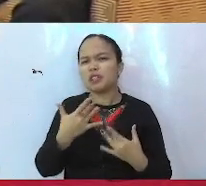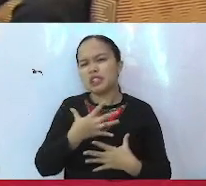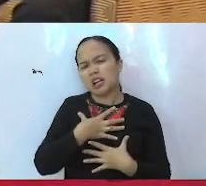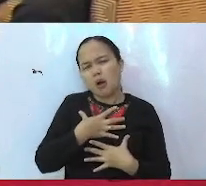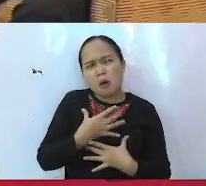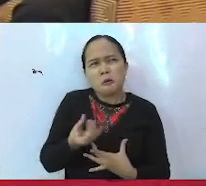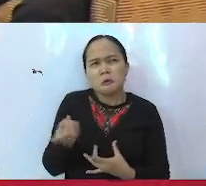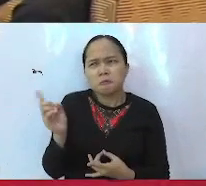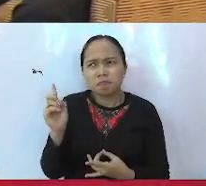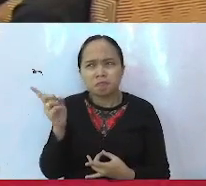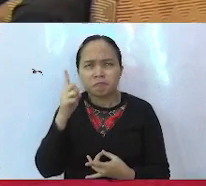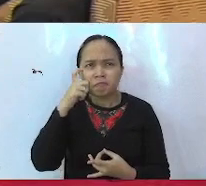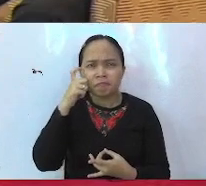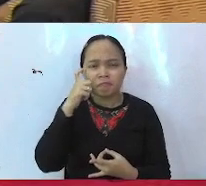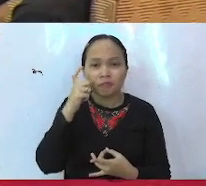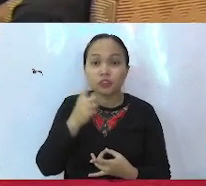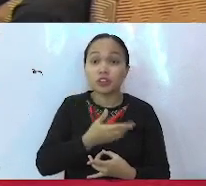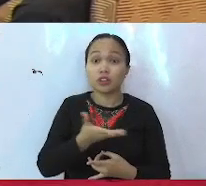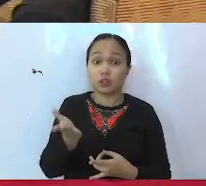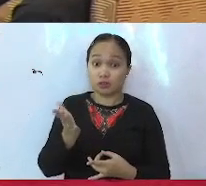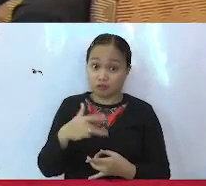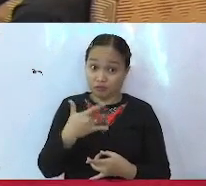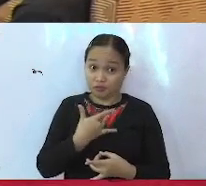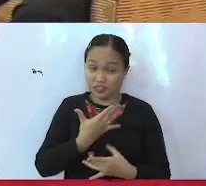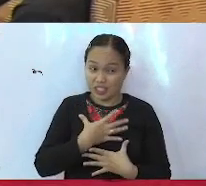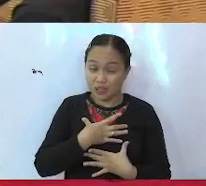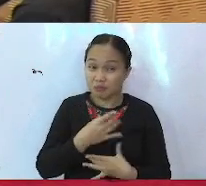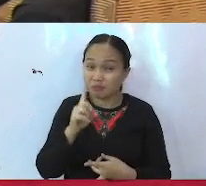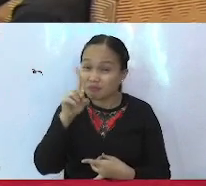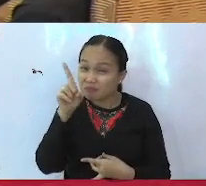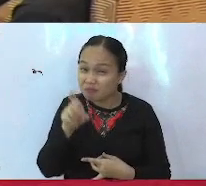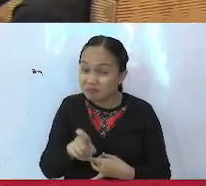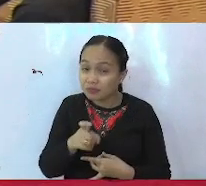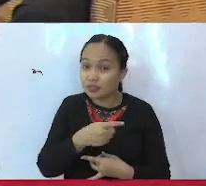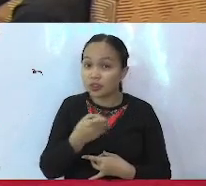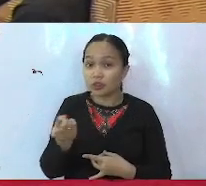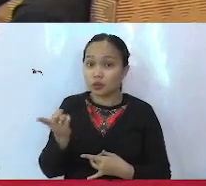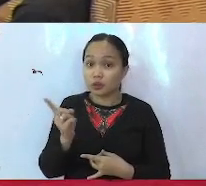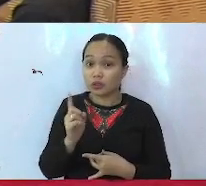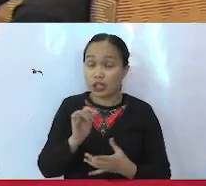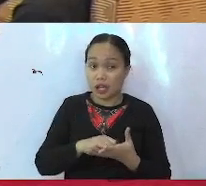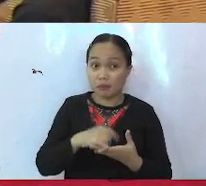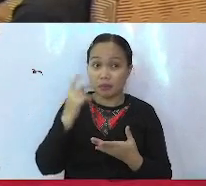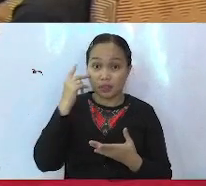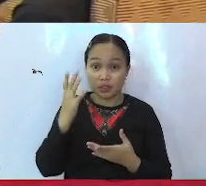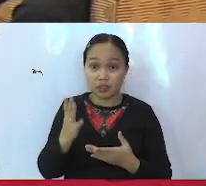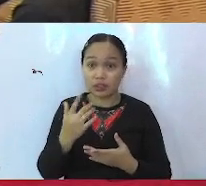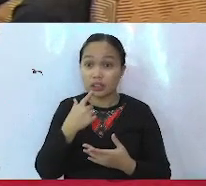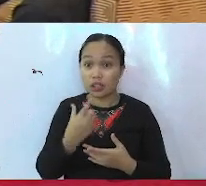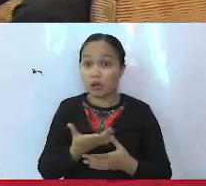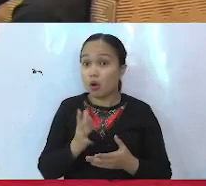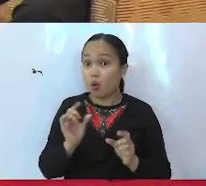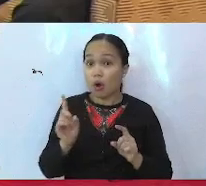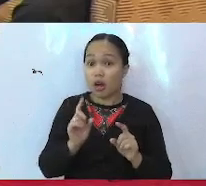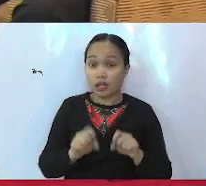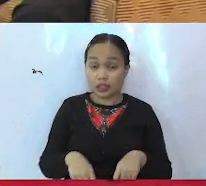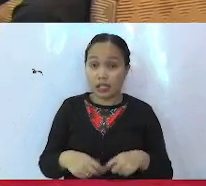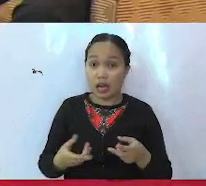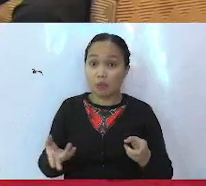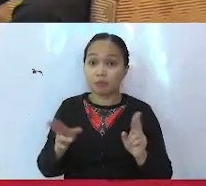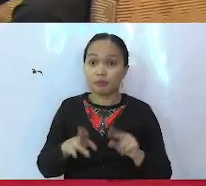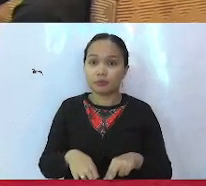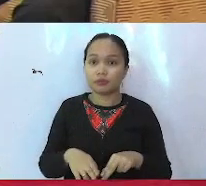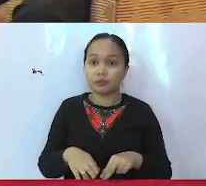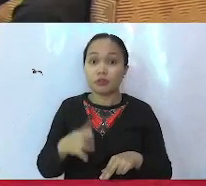it's because, listen, you're curious, your pastor, these men, they tell you what's going to happen, but you don't listen, it's because